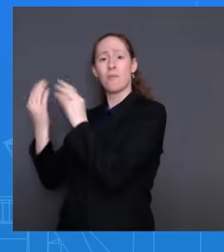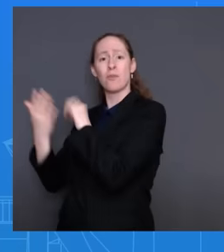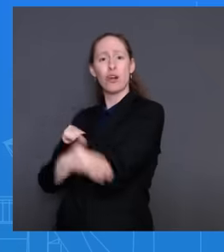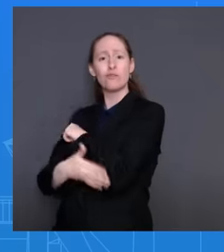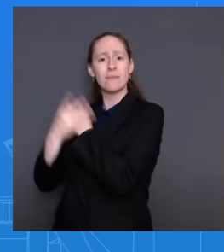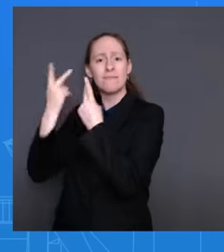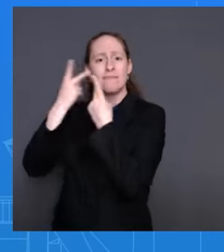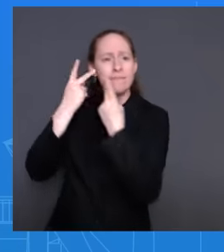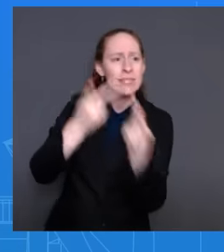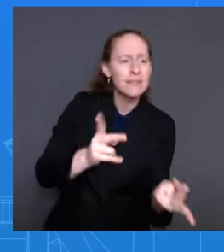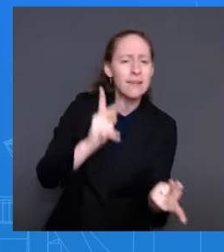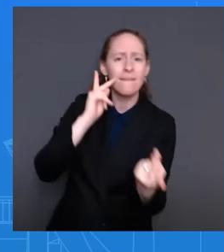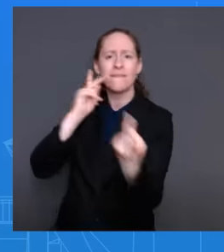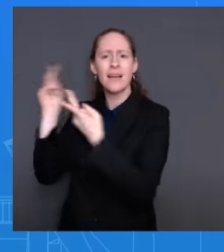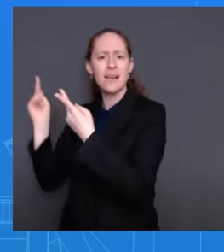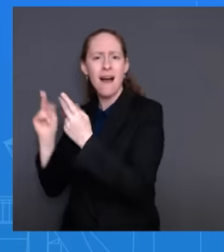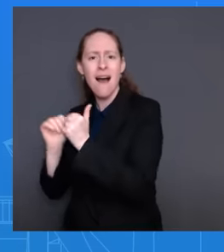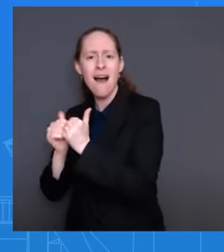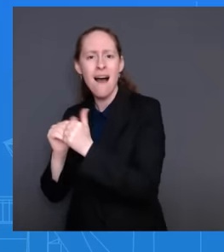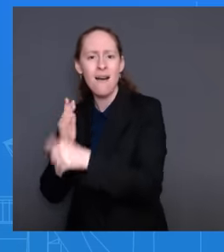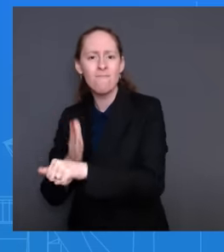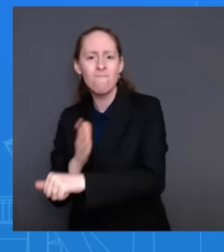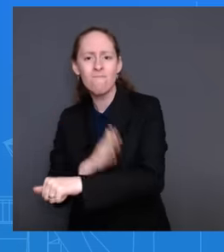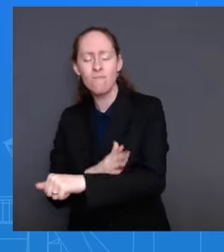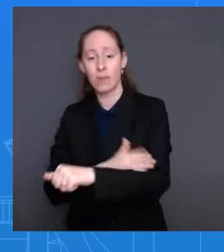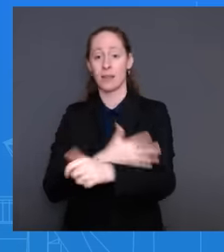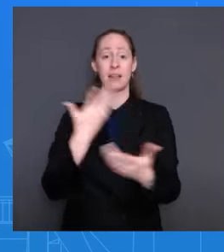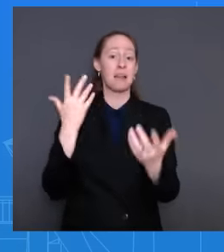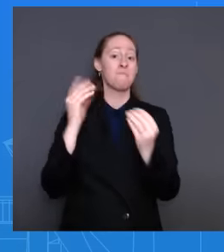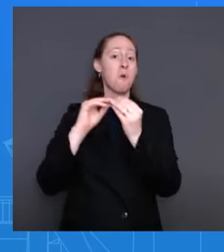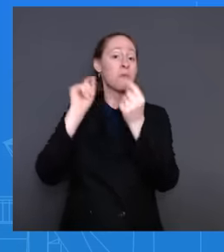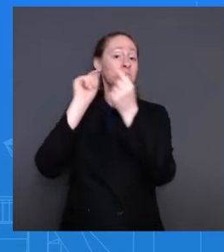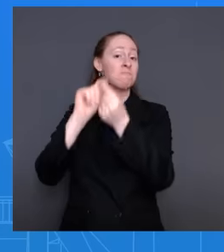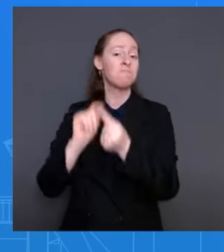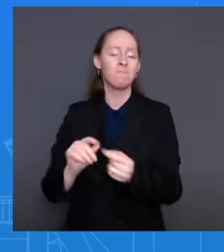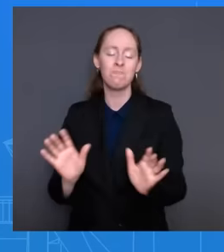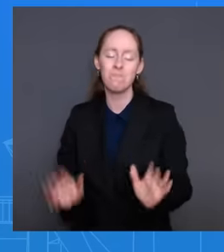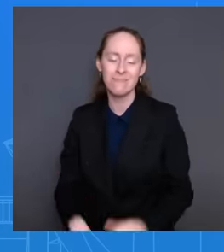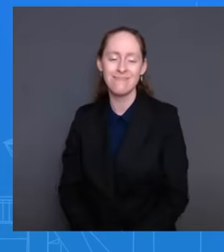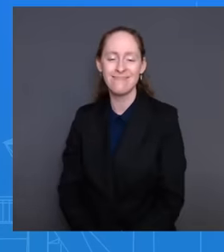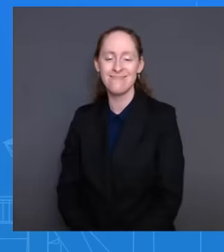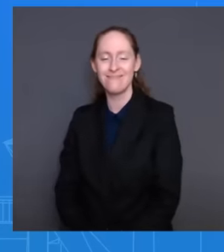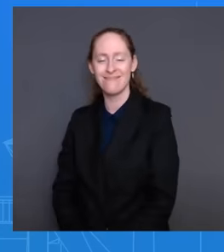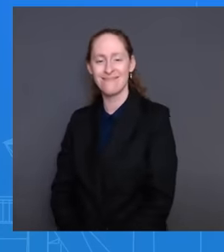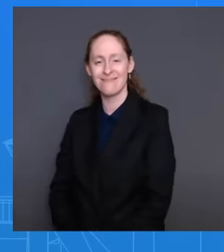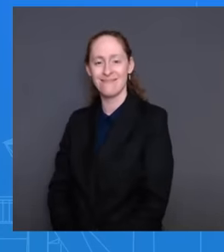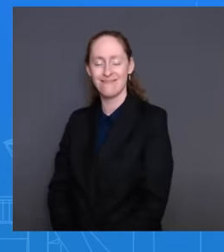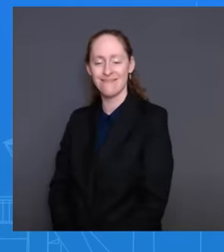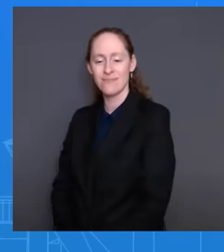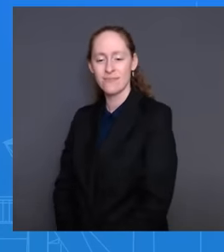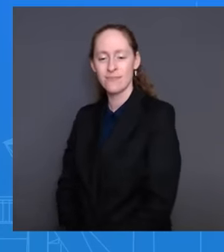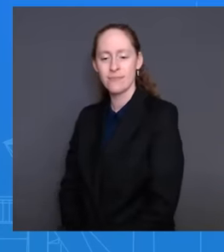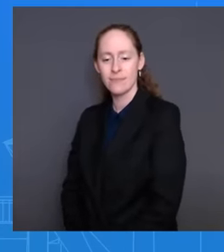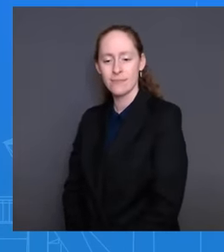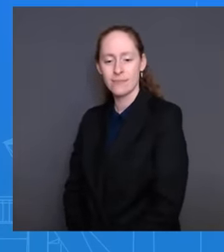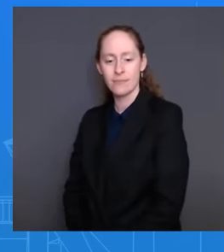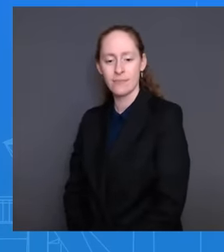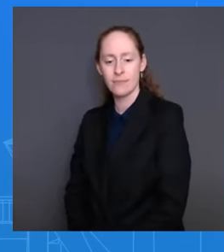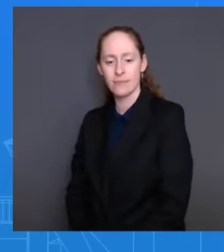made. That's up to clearly the individual leaders. Hello. Hello. Happy to feel like it's been a long